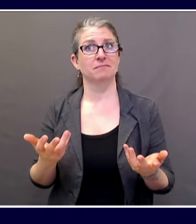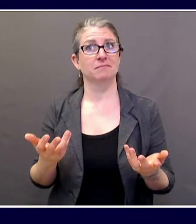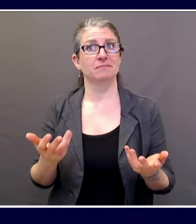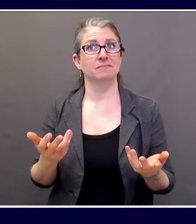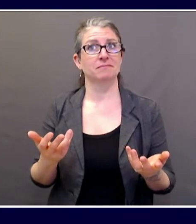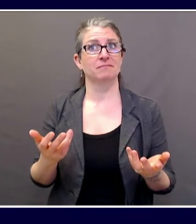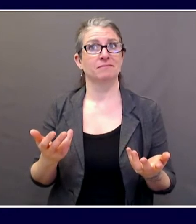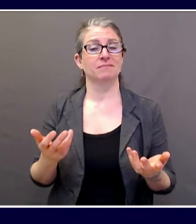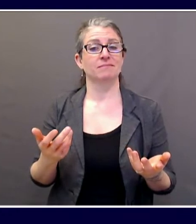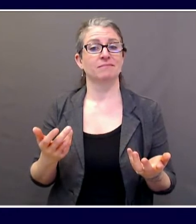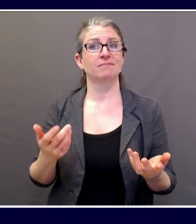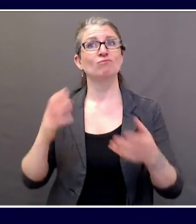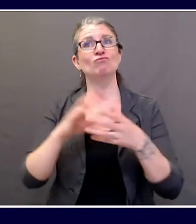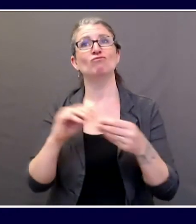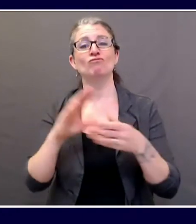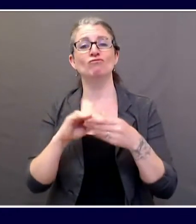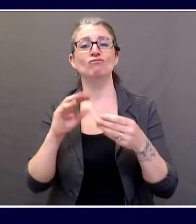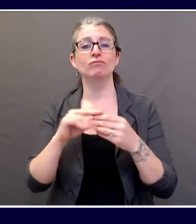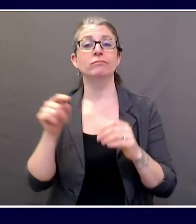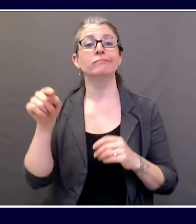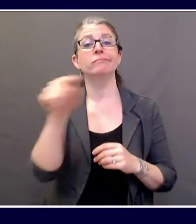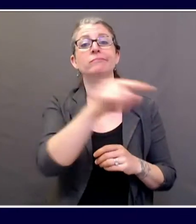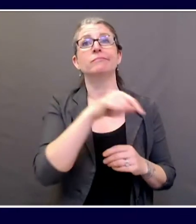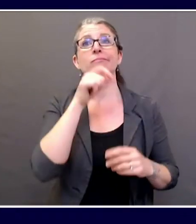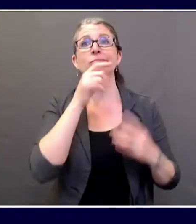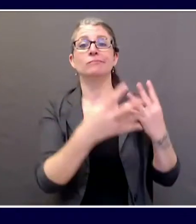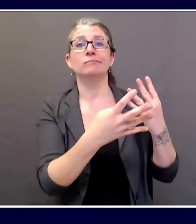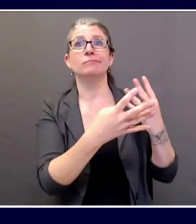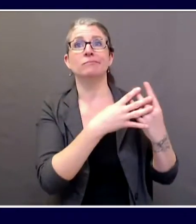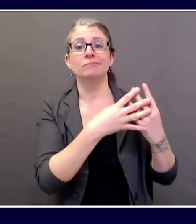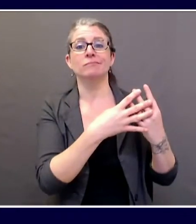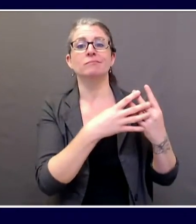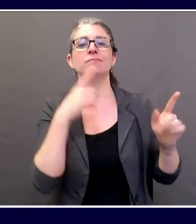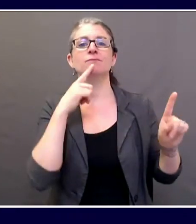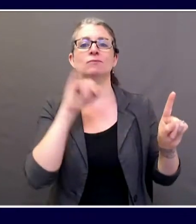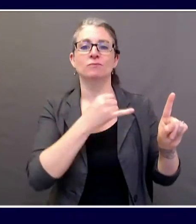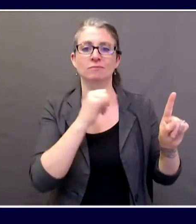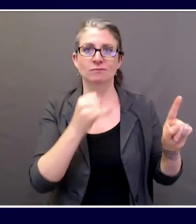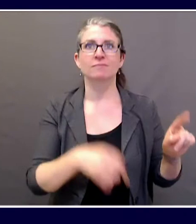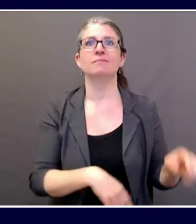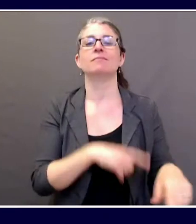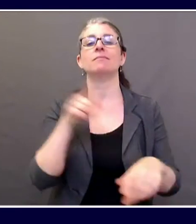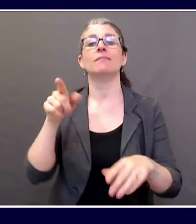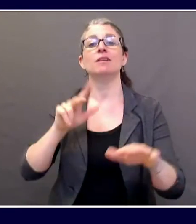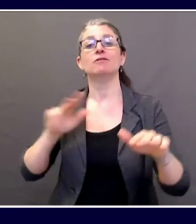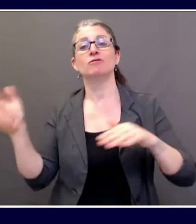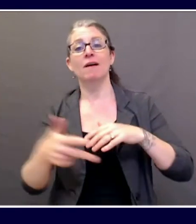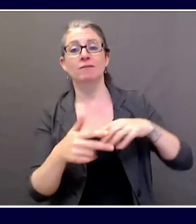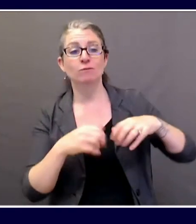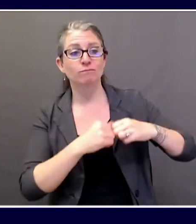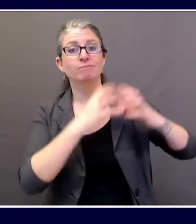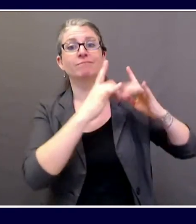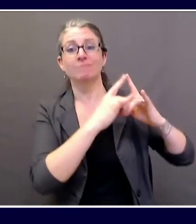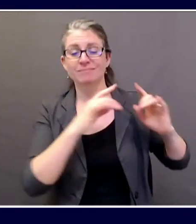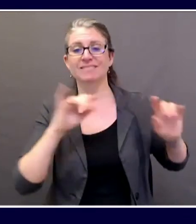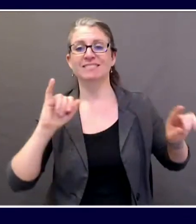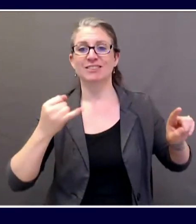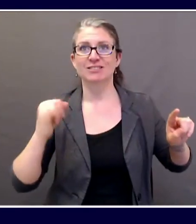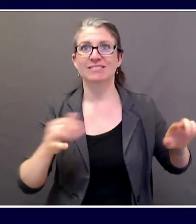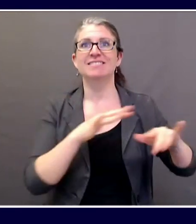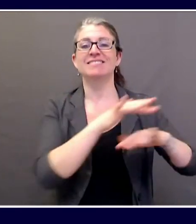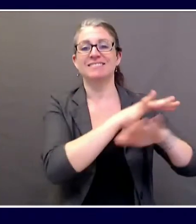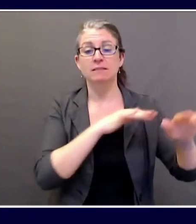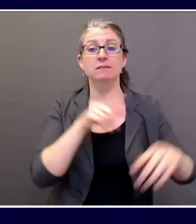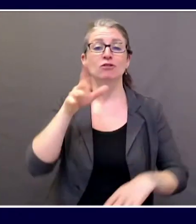that the state had maybe intended to send Johnson & Johnson doses to? How will the state kind of call an audible here? Yep,